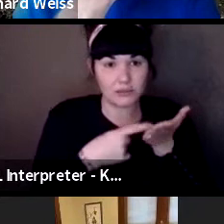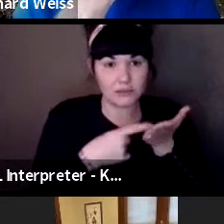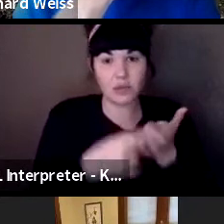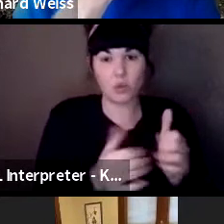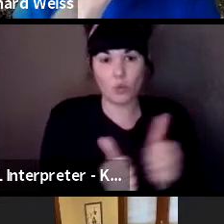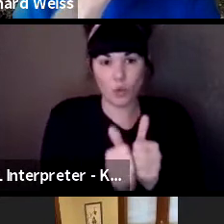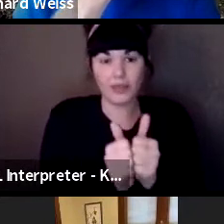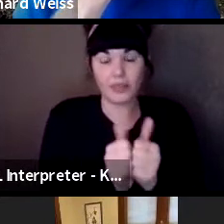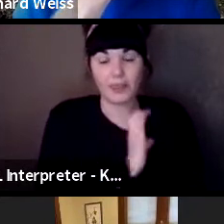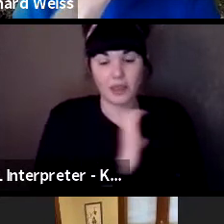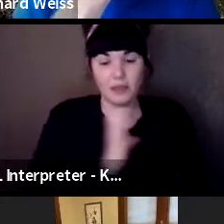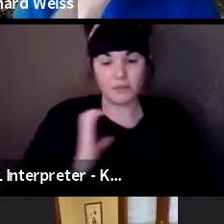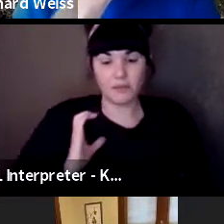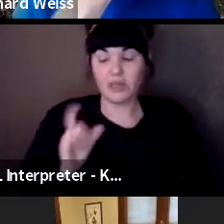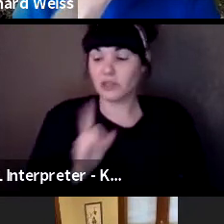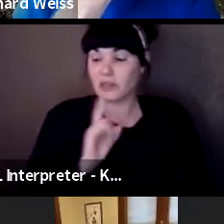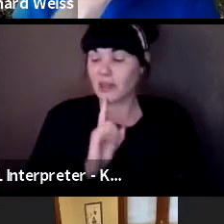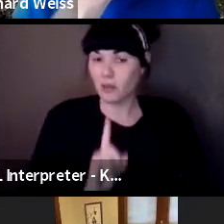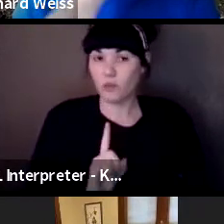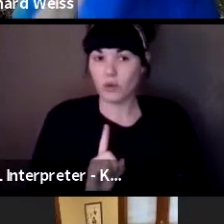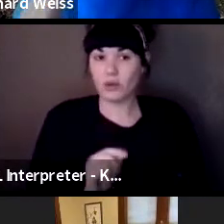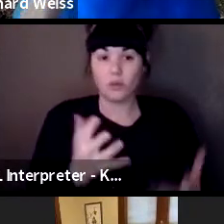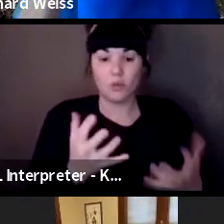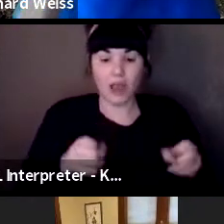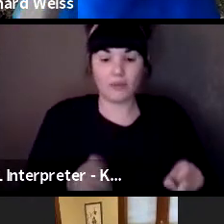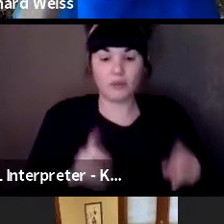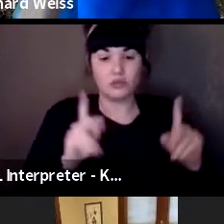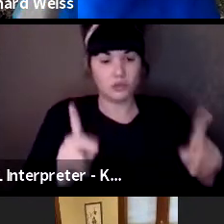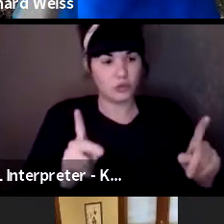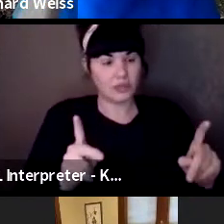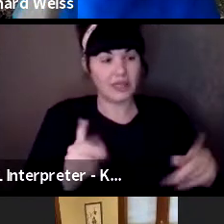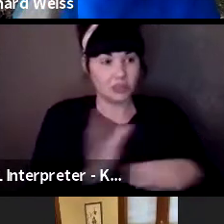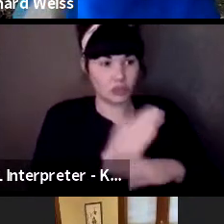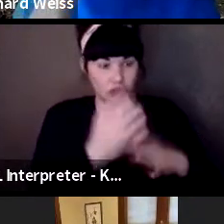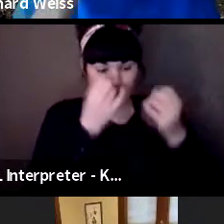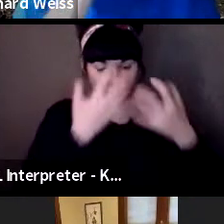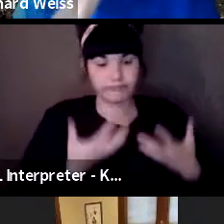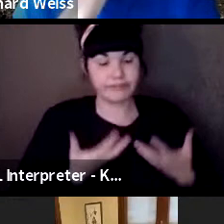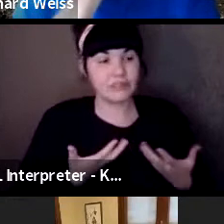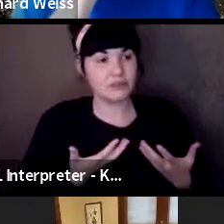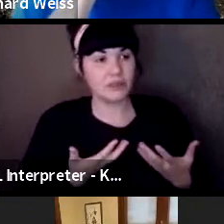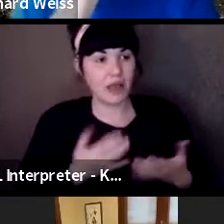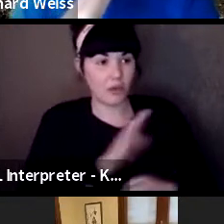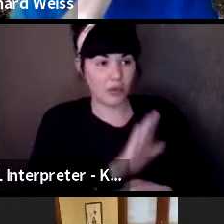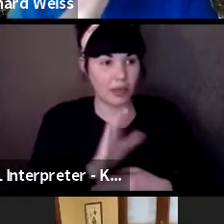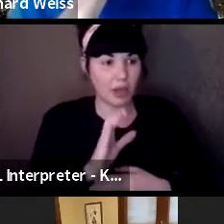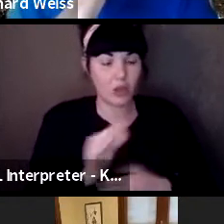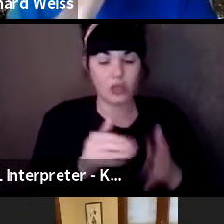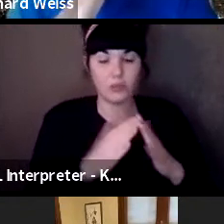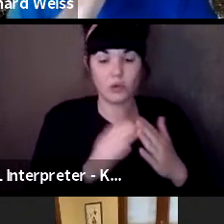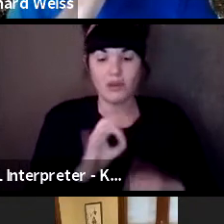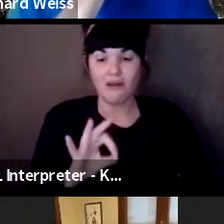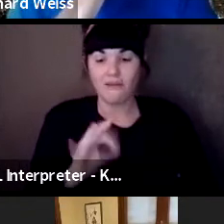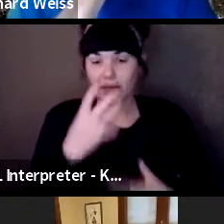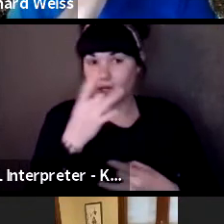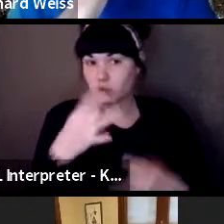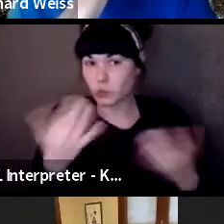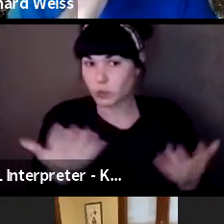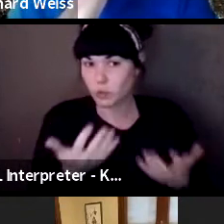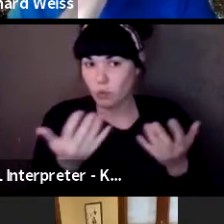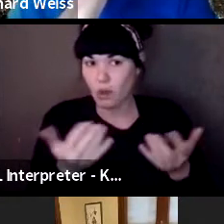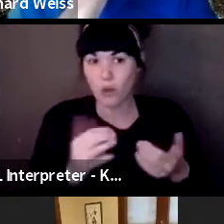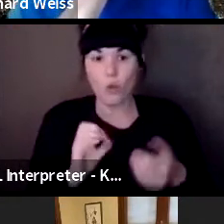they feel their community of interest might be, or how they felt about the process. So it's just good